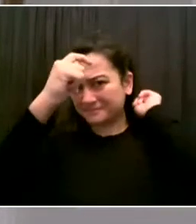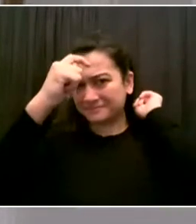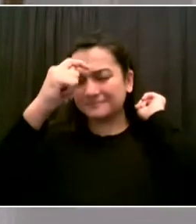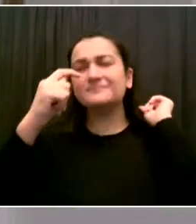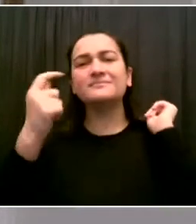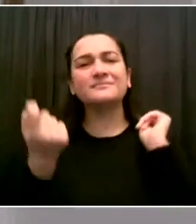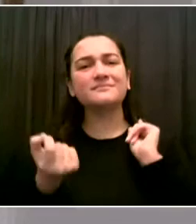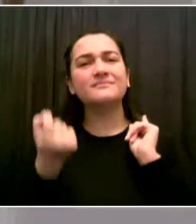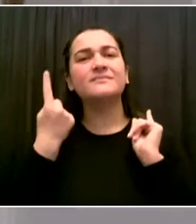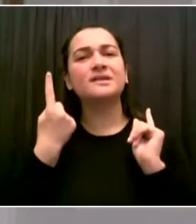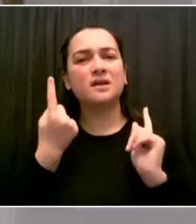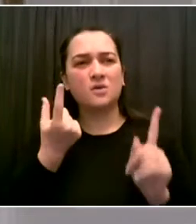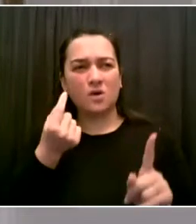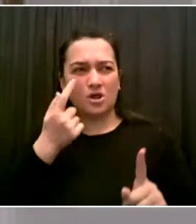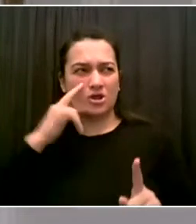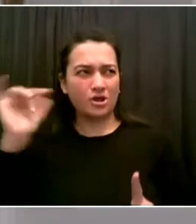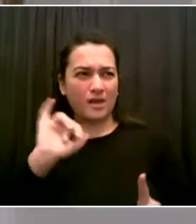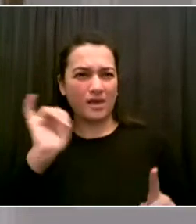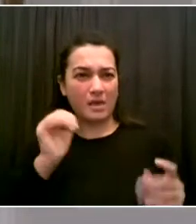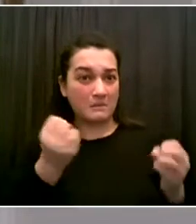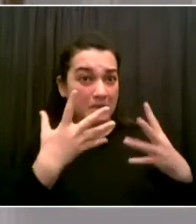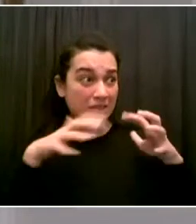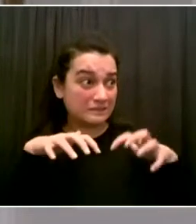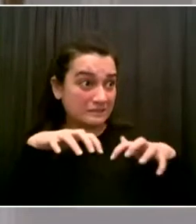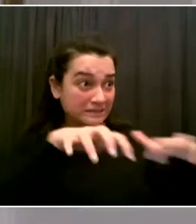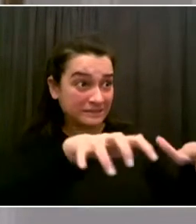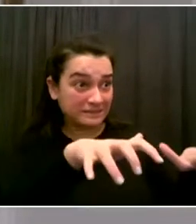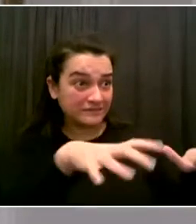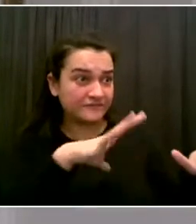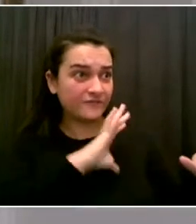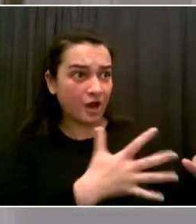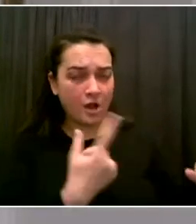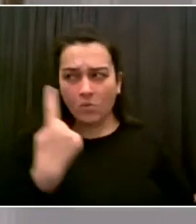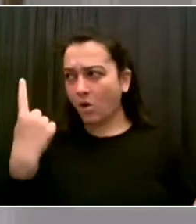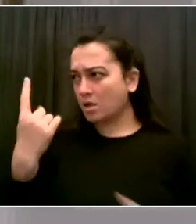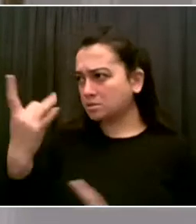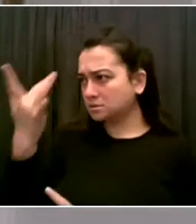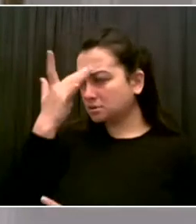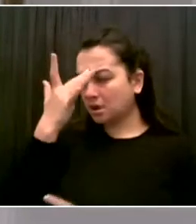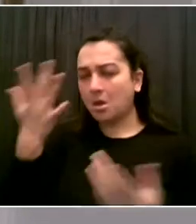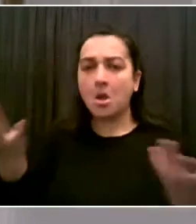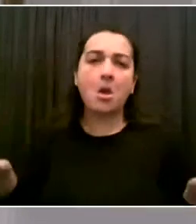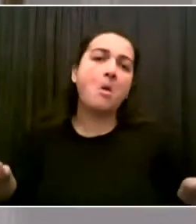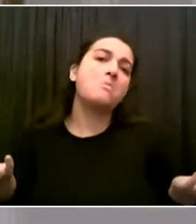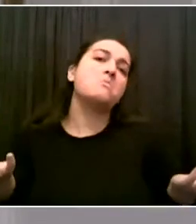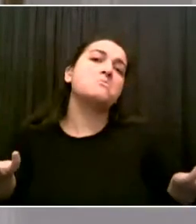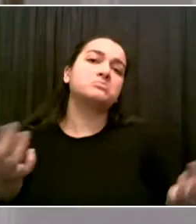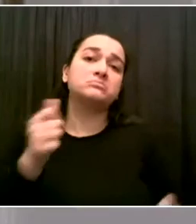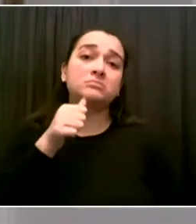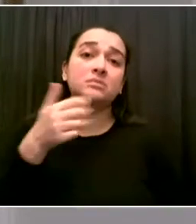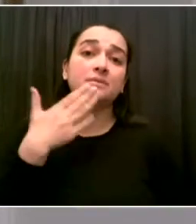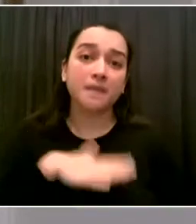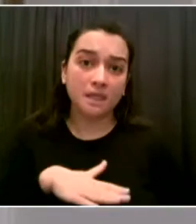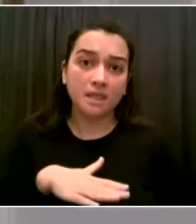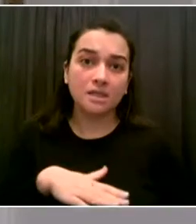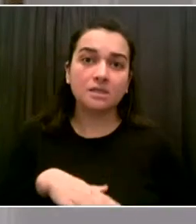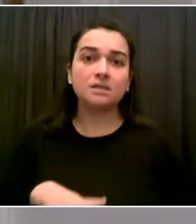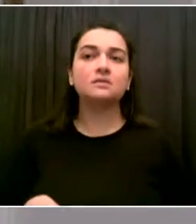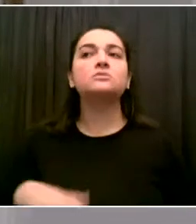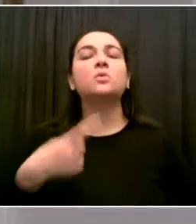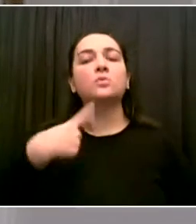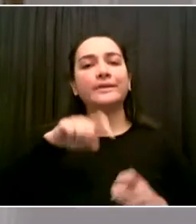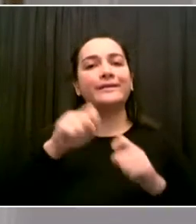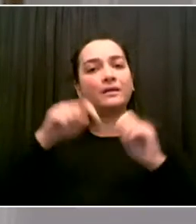it's critically important for people to understand that this is a sign of how we evaluate our systems, how we detect and respond to things, and